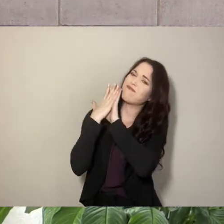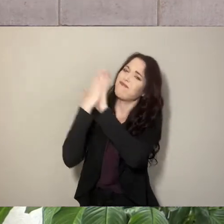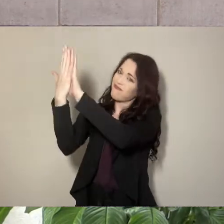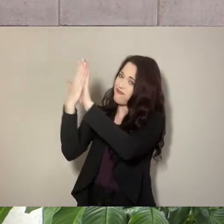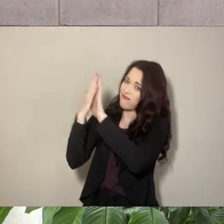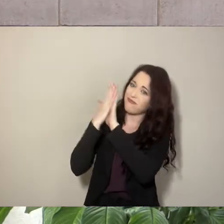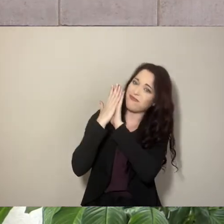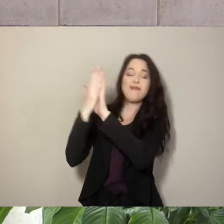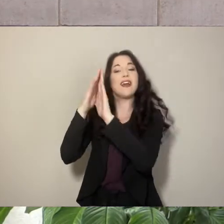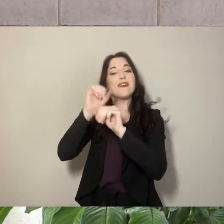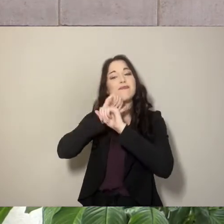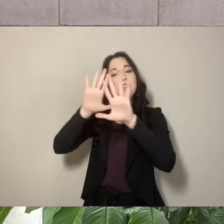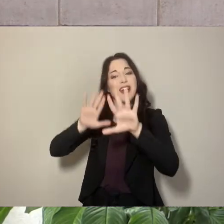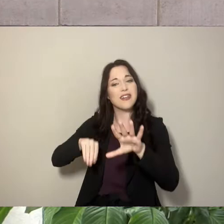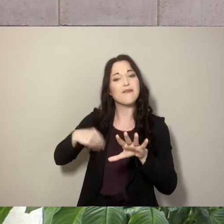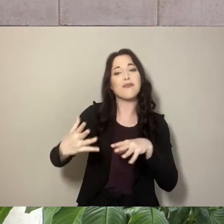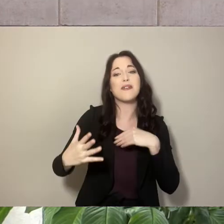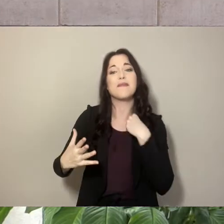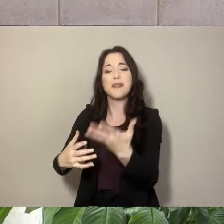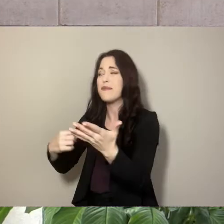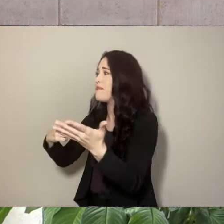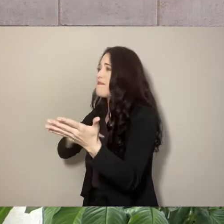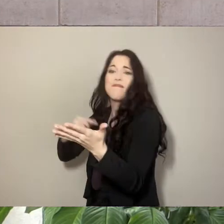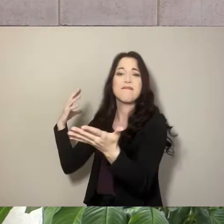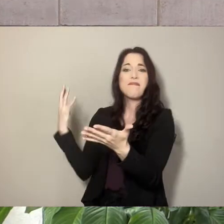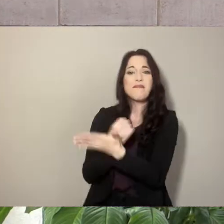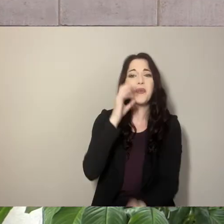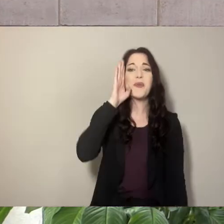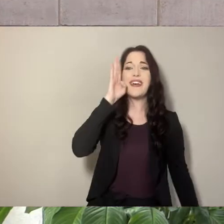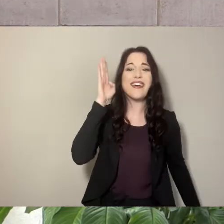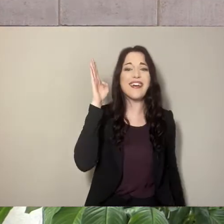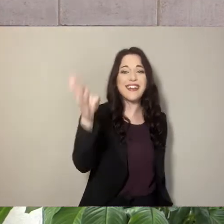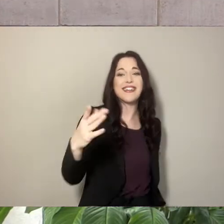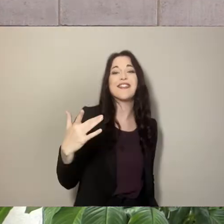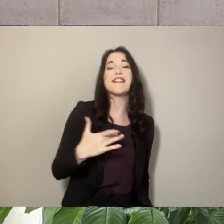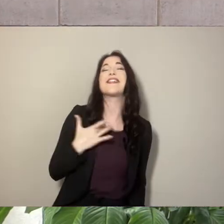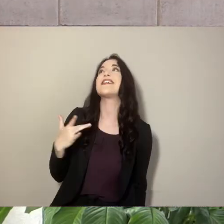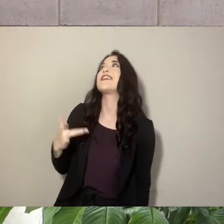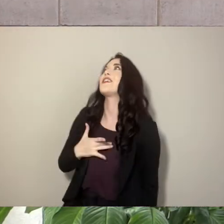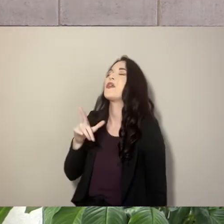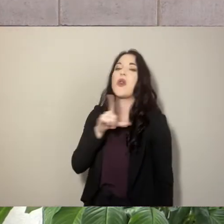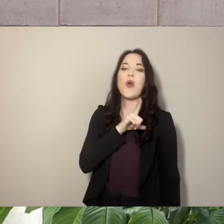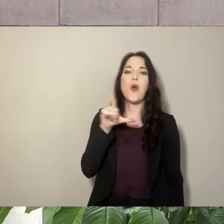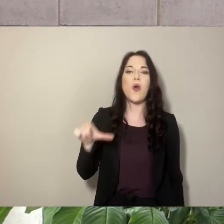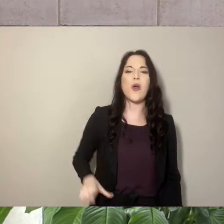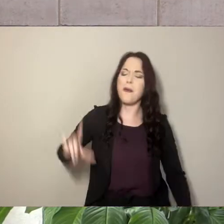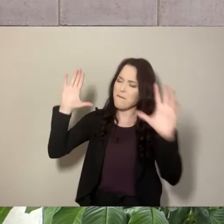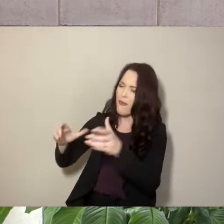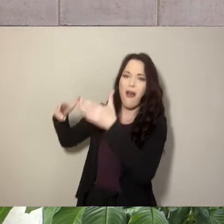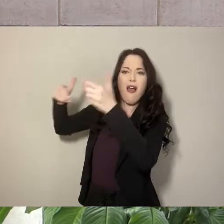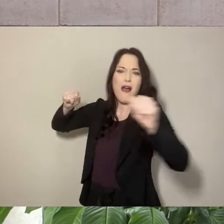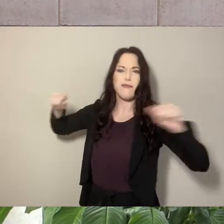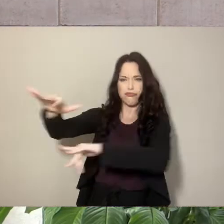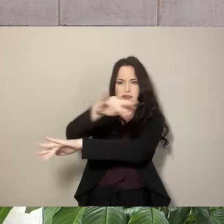Let's go, come on. Right now, I can feel the presence of the Lord, and I'm